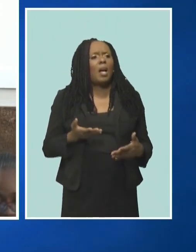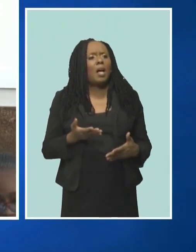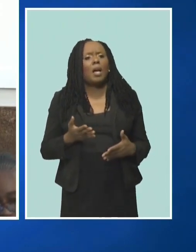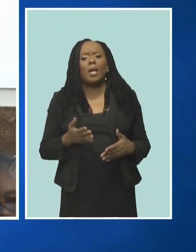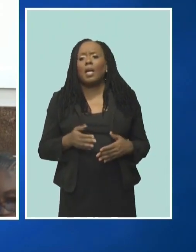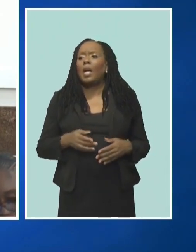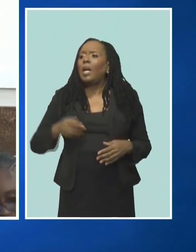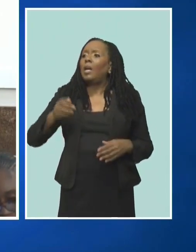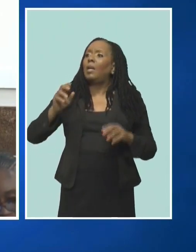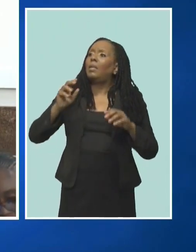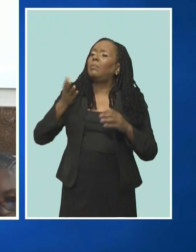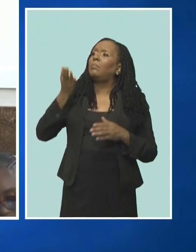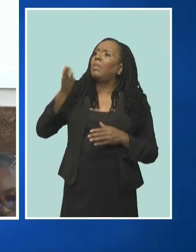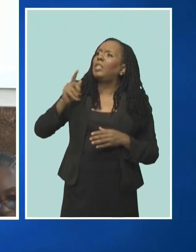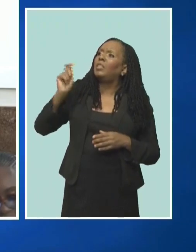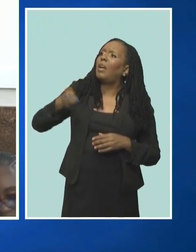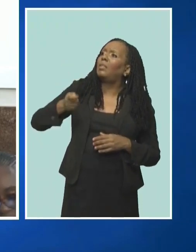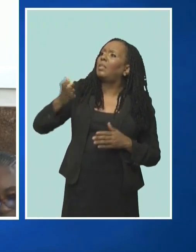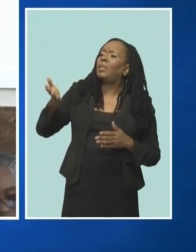previously known to the court.